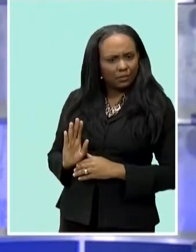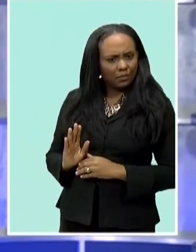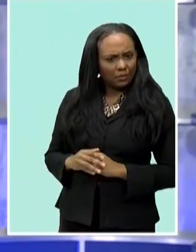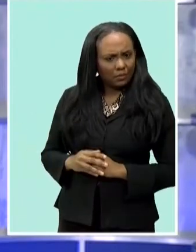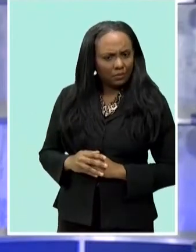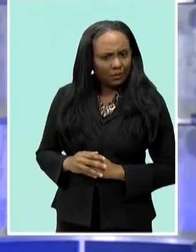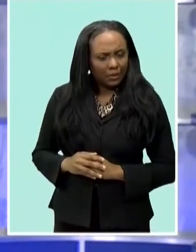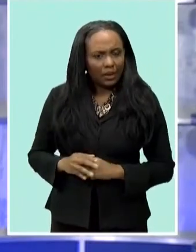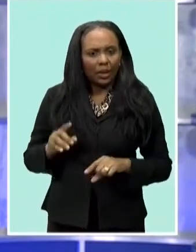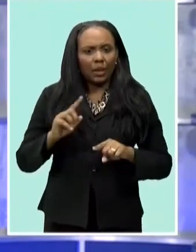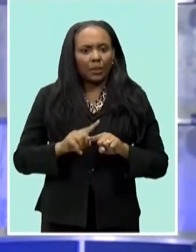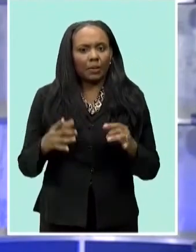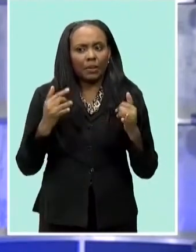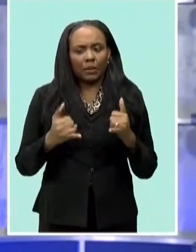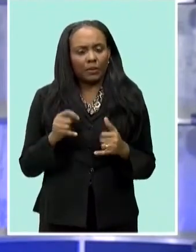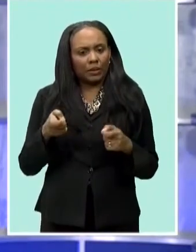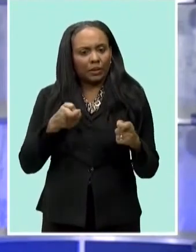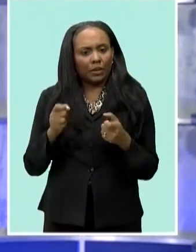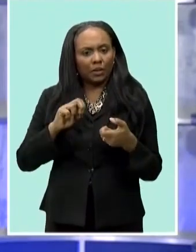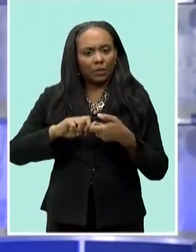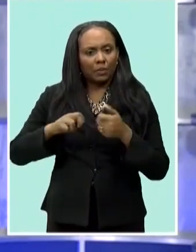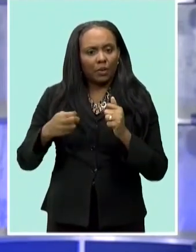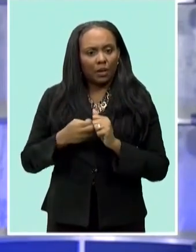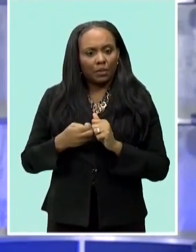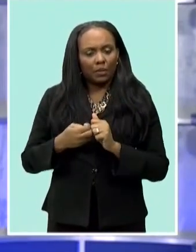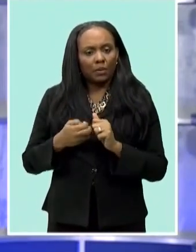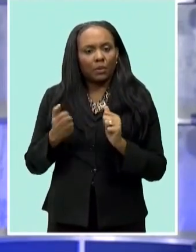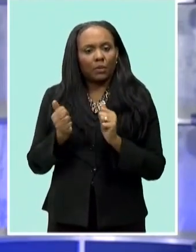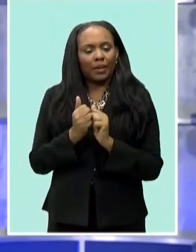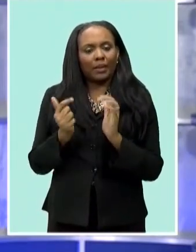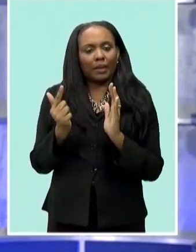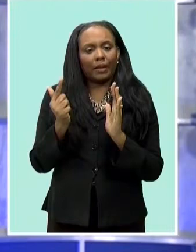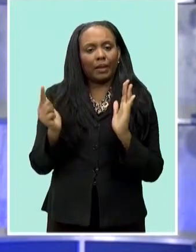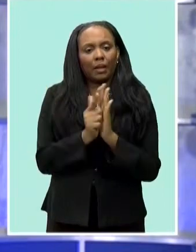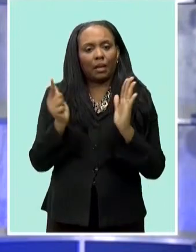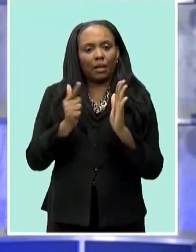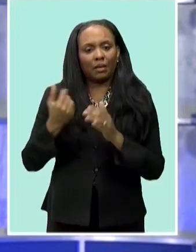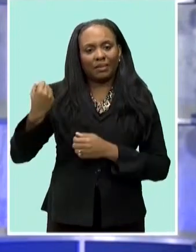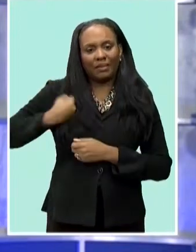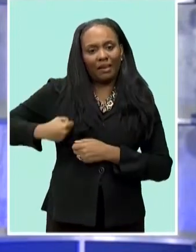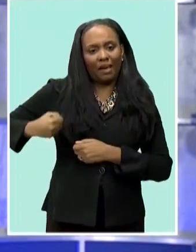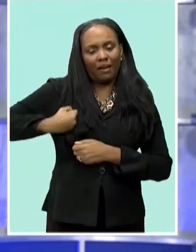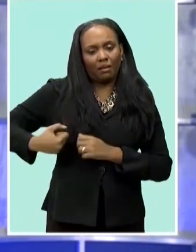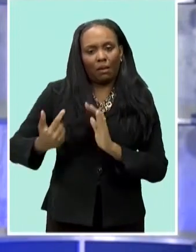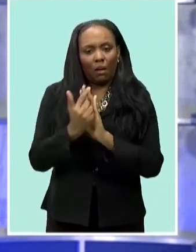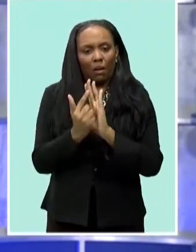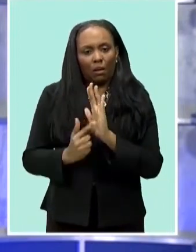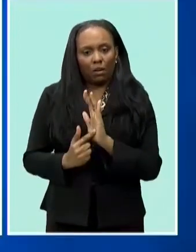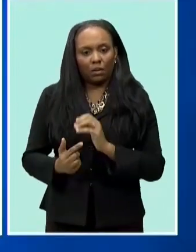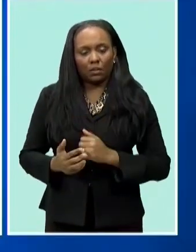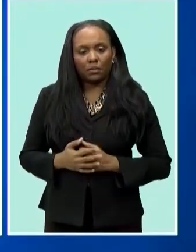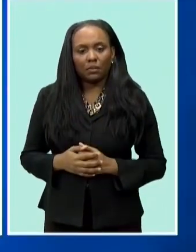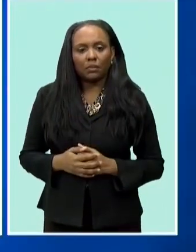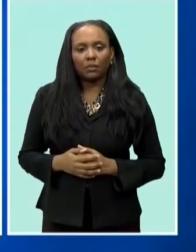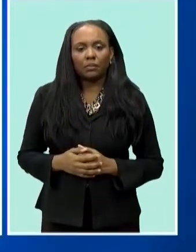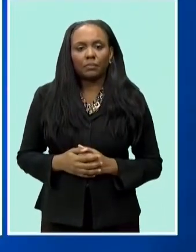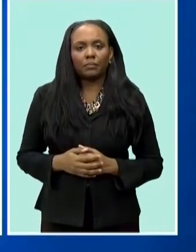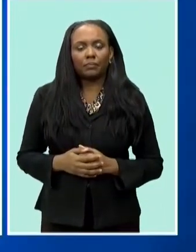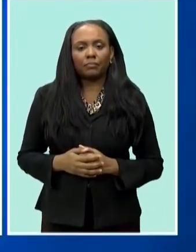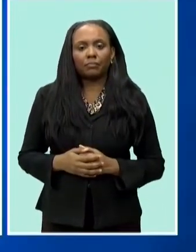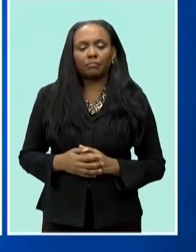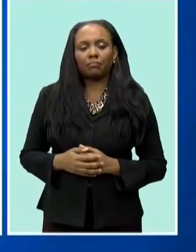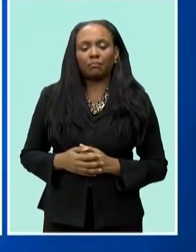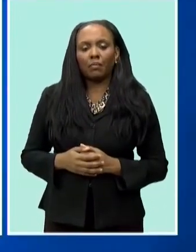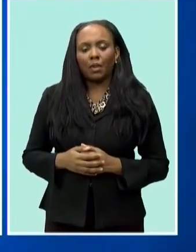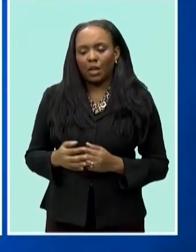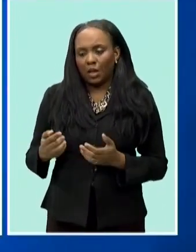being addressed within the context of anti-gang legislation. CVM-TV reports. During its